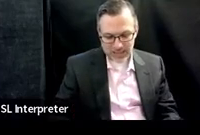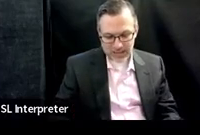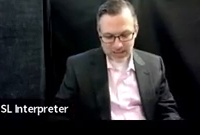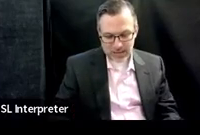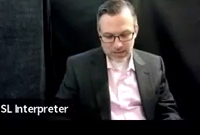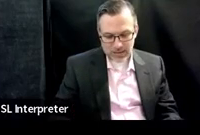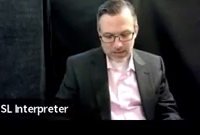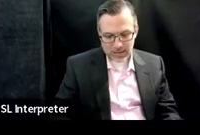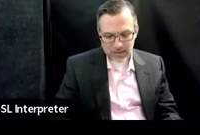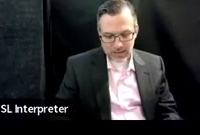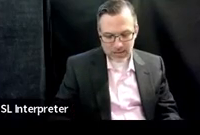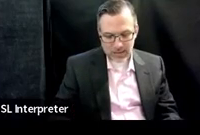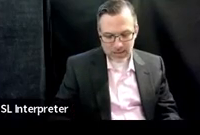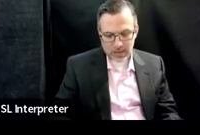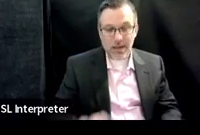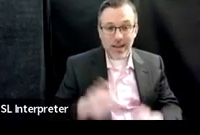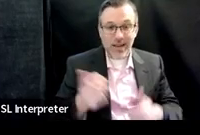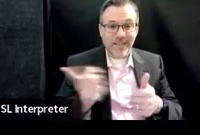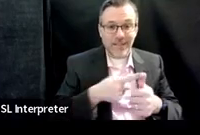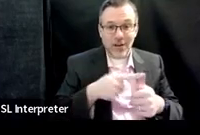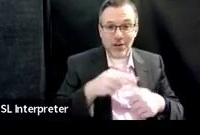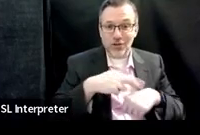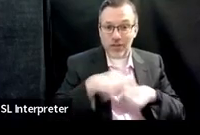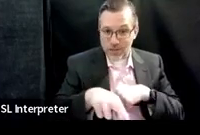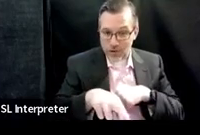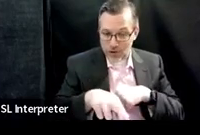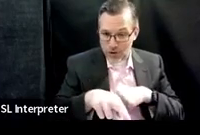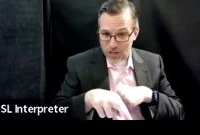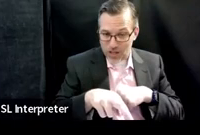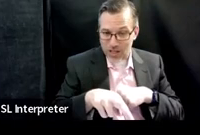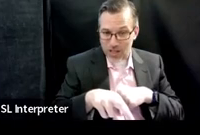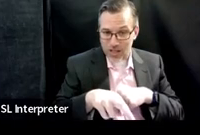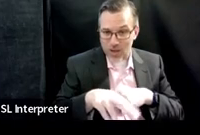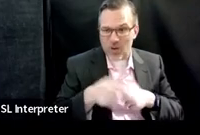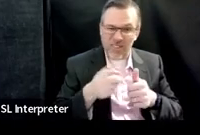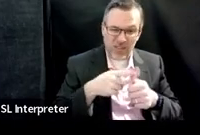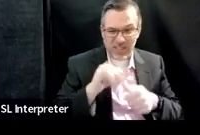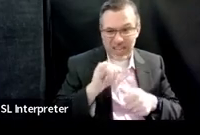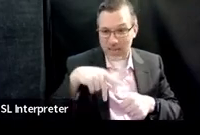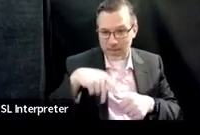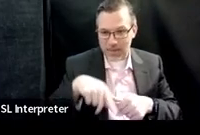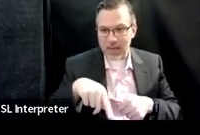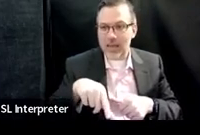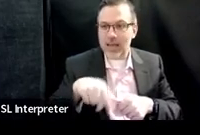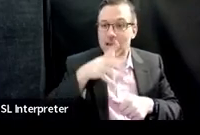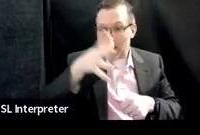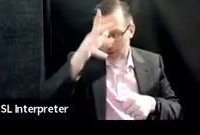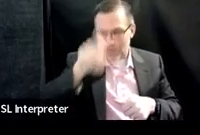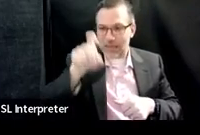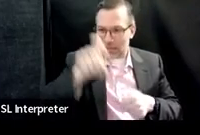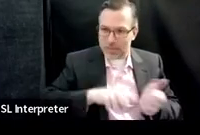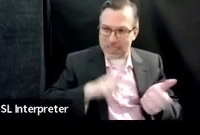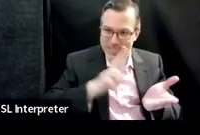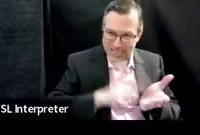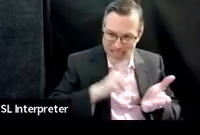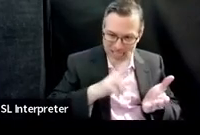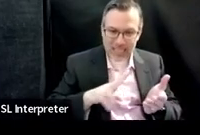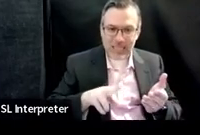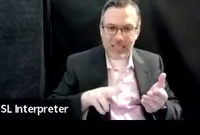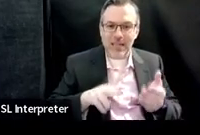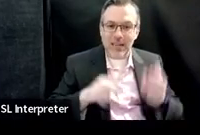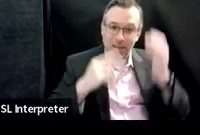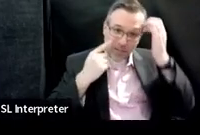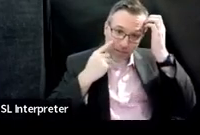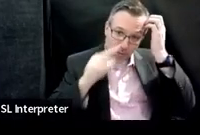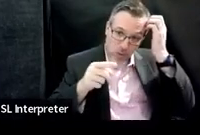initial referral or that initial IEP, because they need to sign that written notice giving consent for initial placement, and